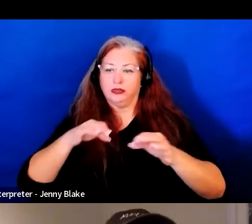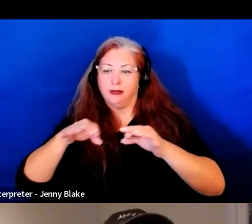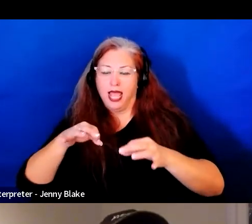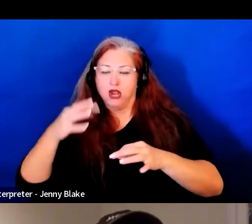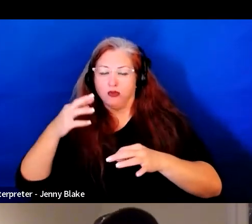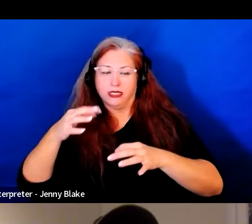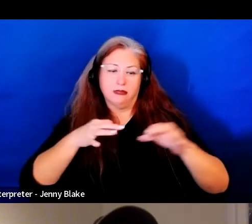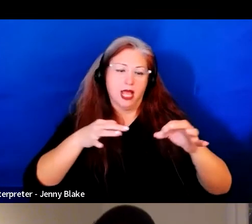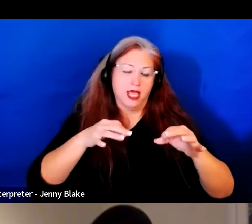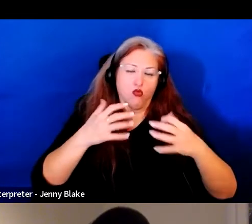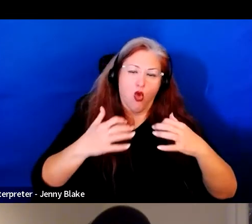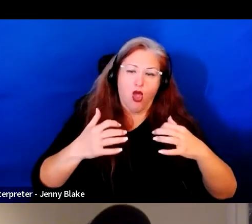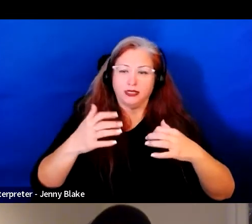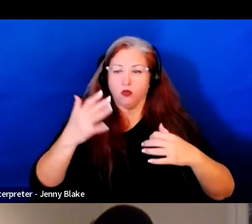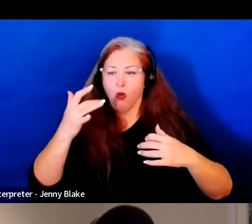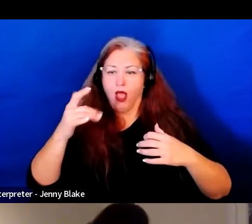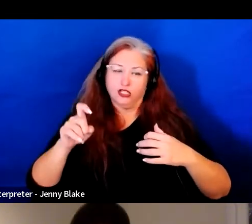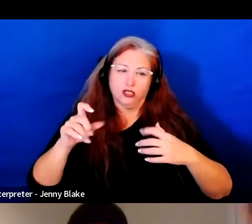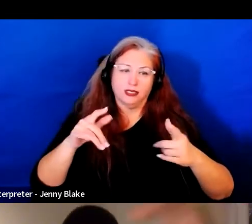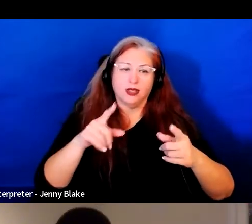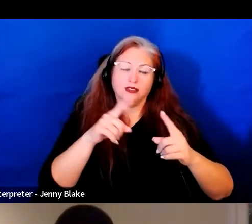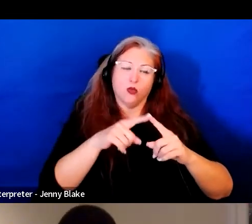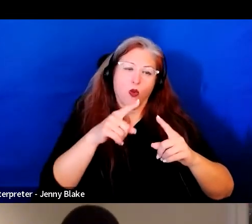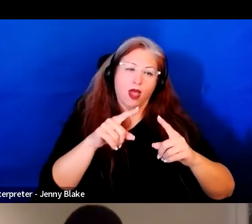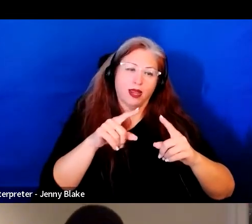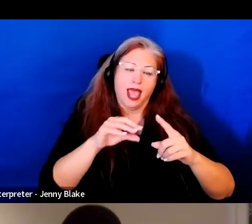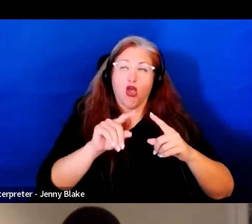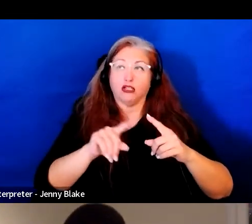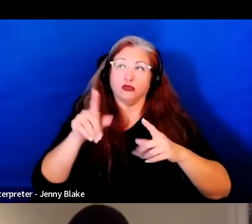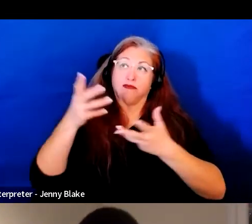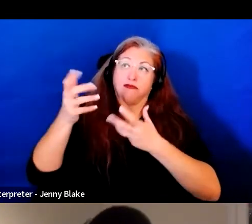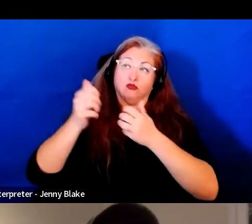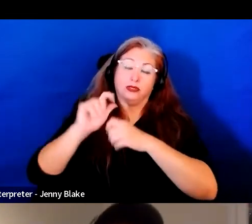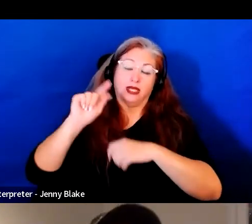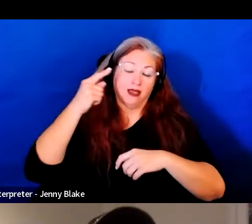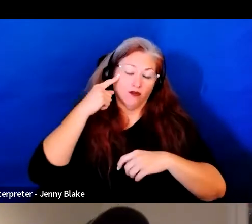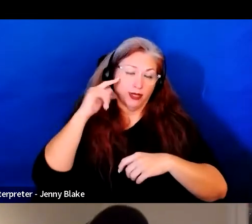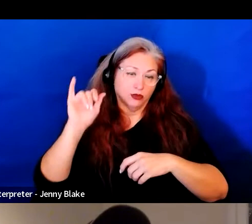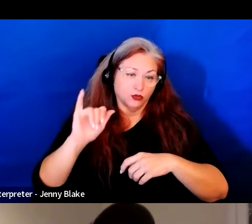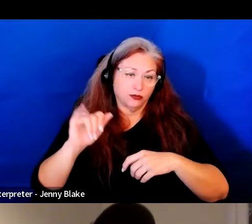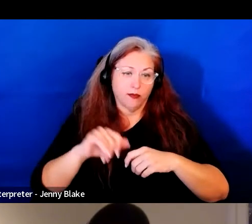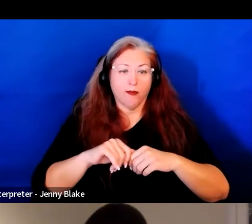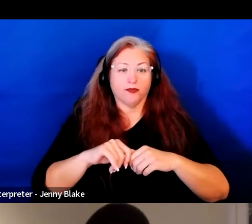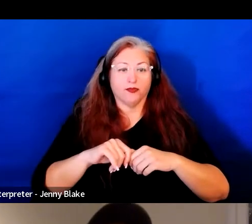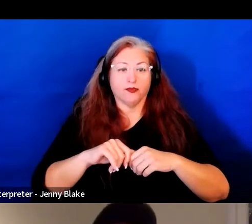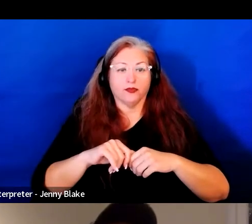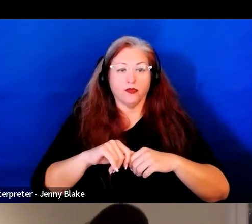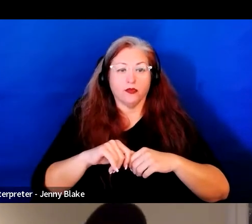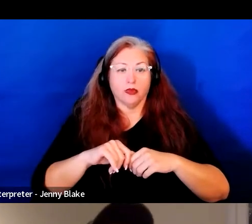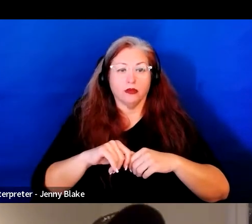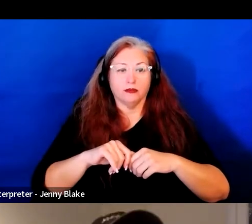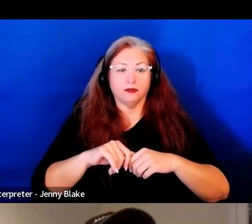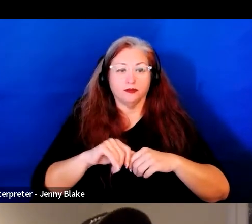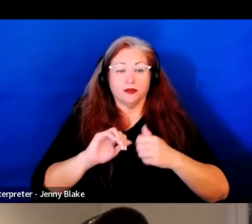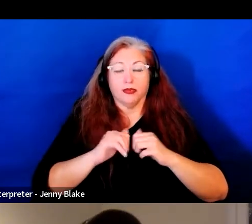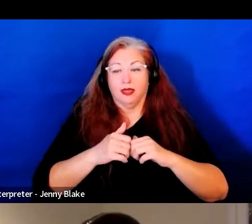their audiences. So that's one stakeholder, but also to the government in one way. And I think that's mean, and the